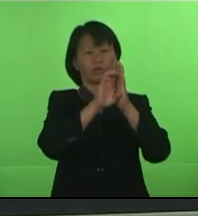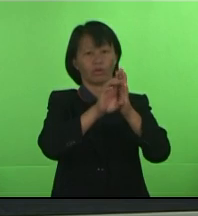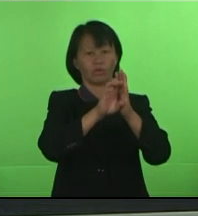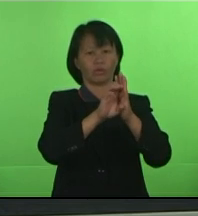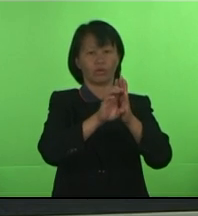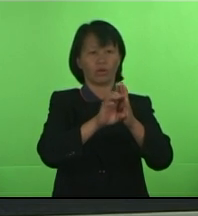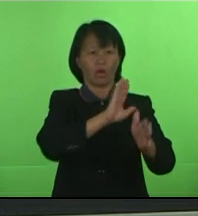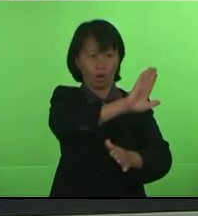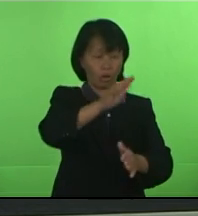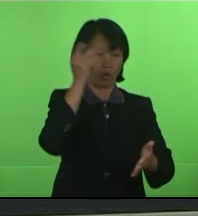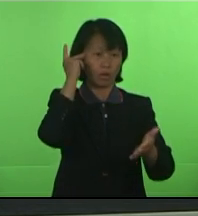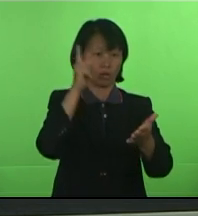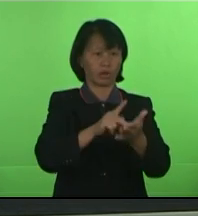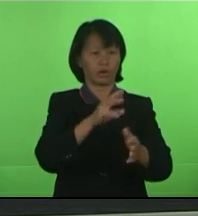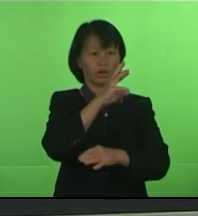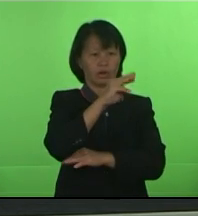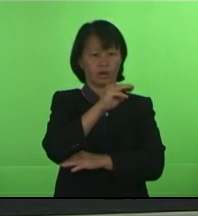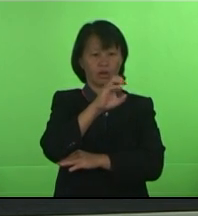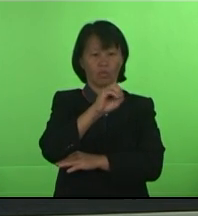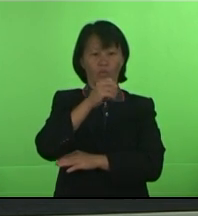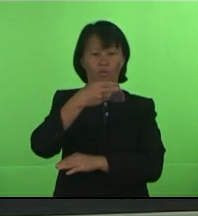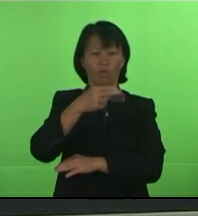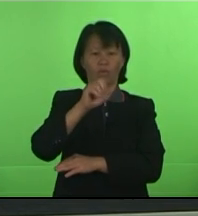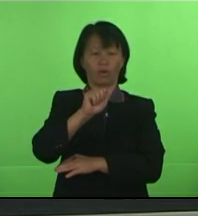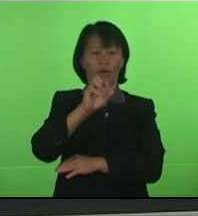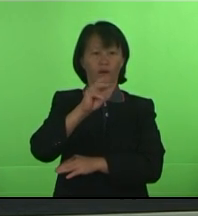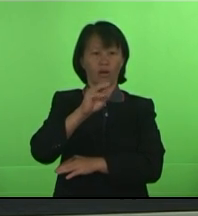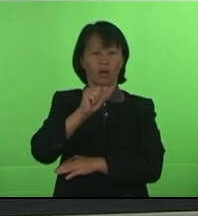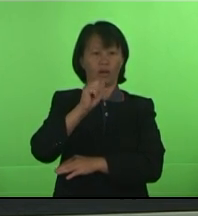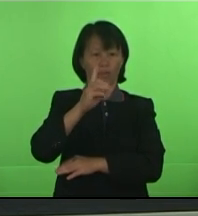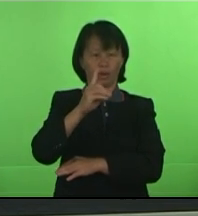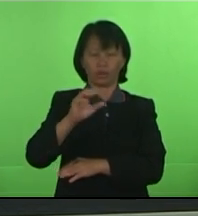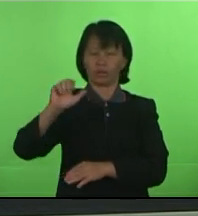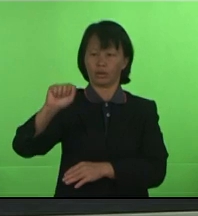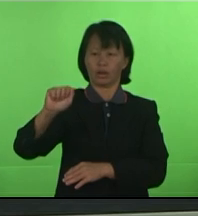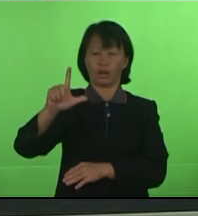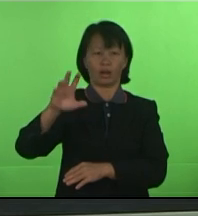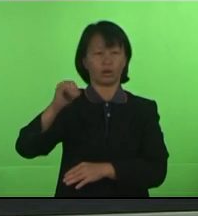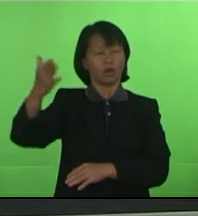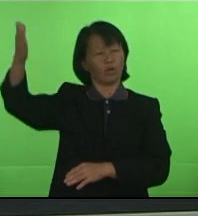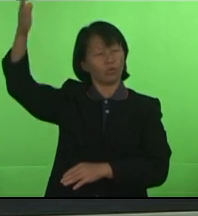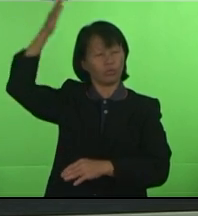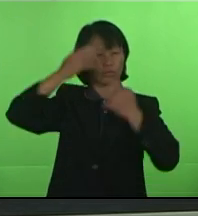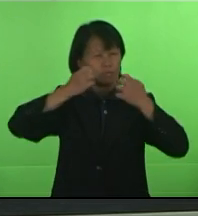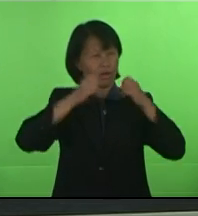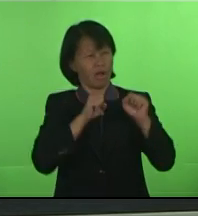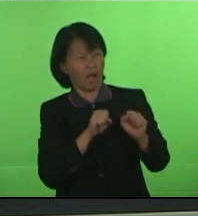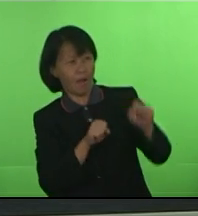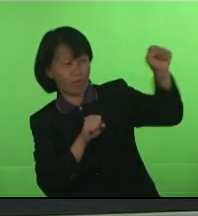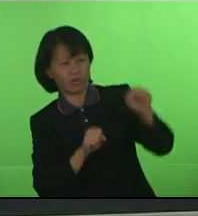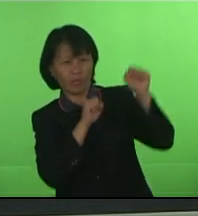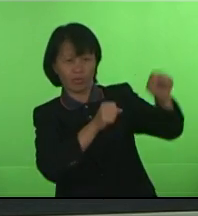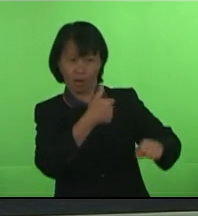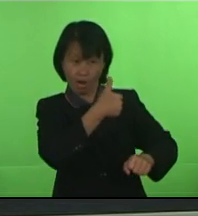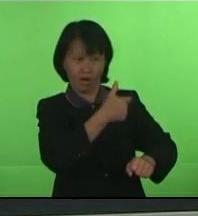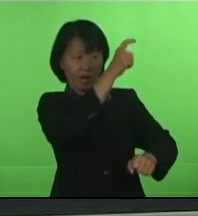too well known Muhammad Ali, the greatest boxing champion of all times. Okay,